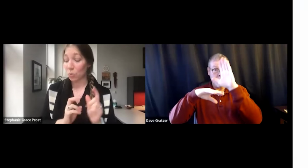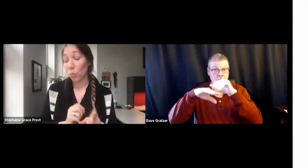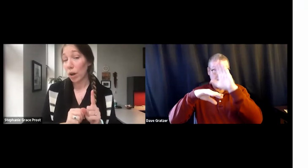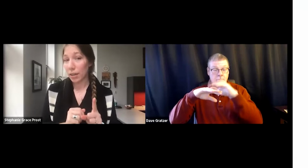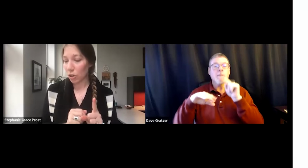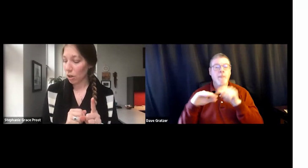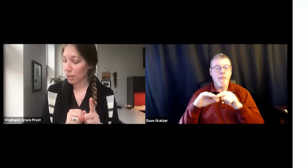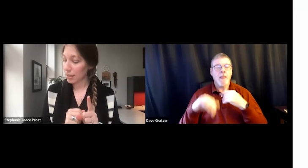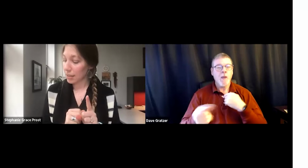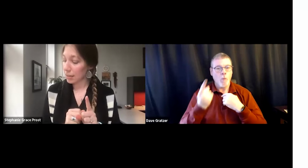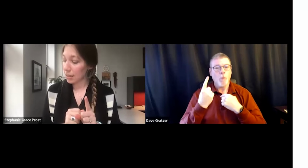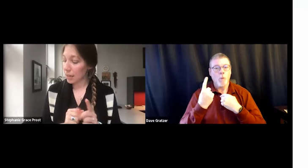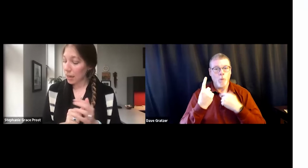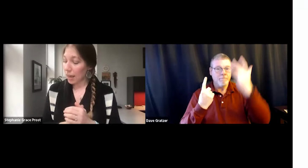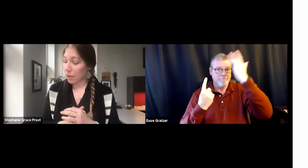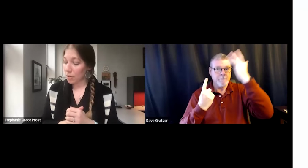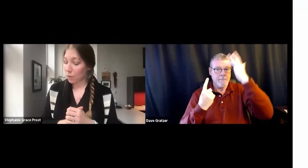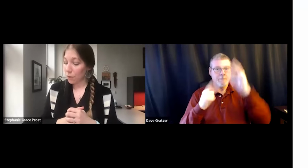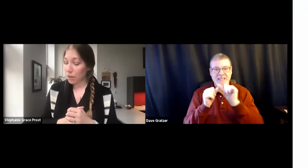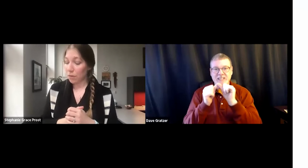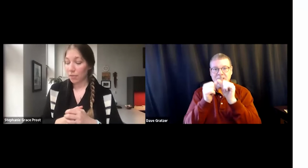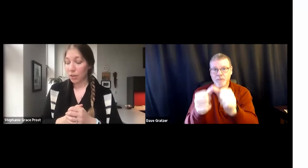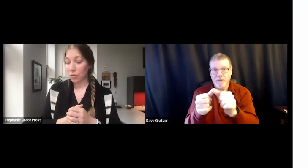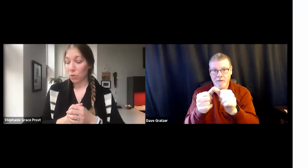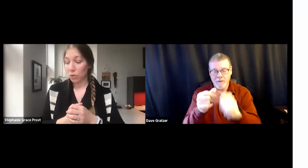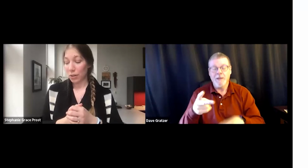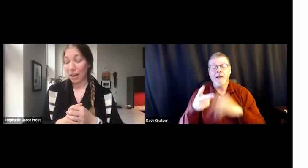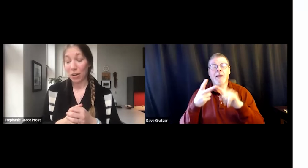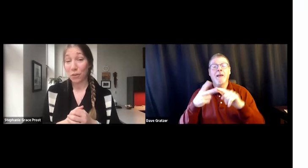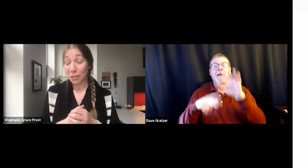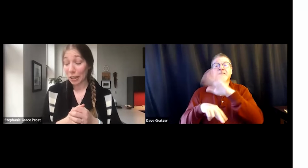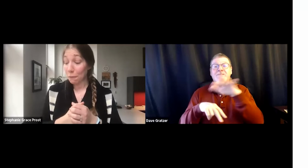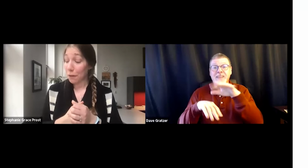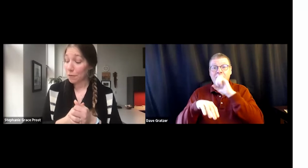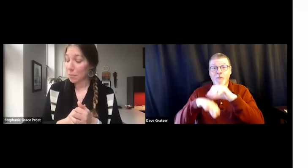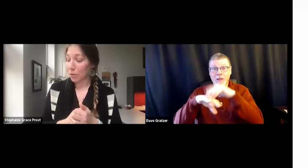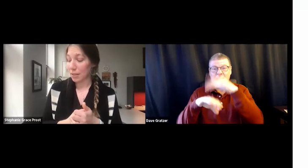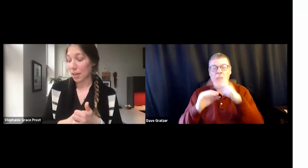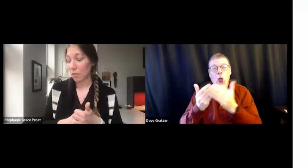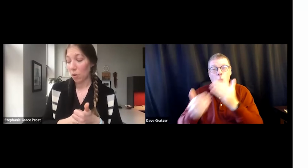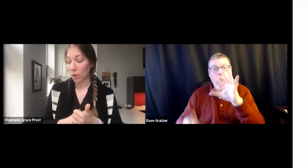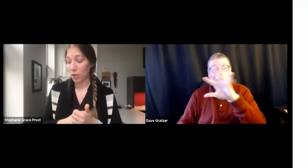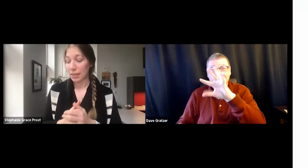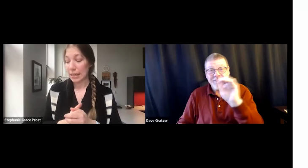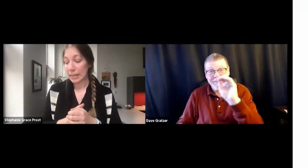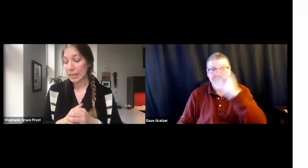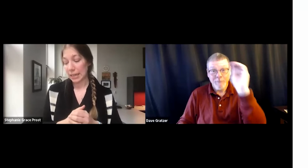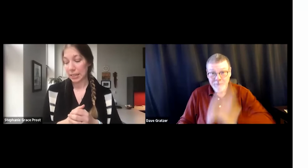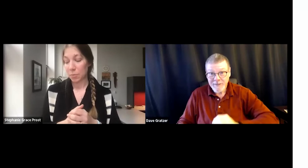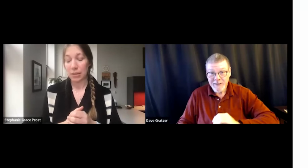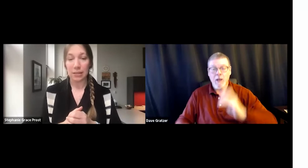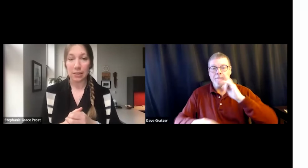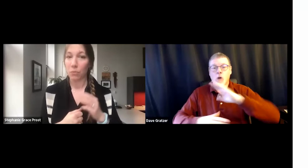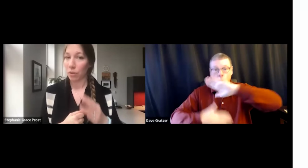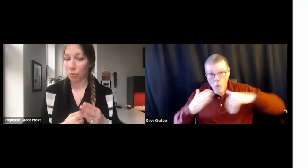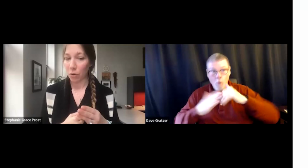at least one chronic disease. And those 55 years or older accounted for nearly 50% of all persons in the